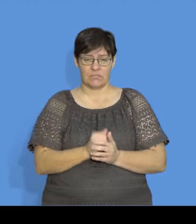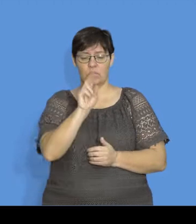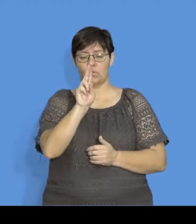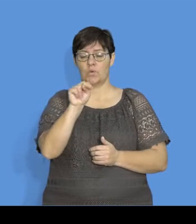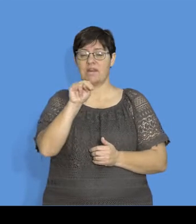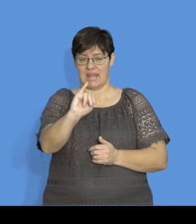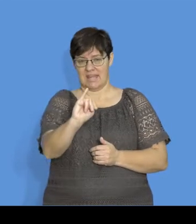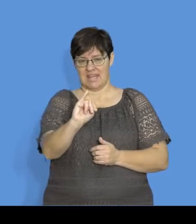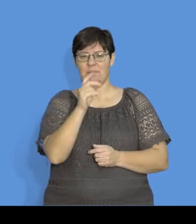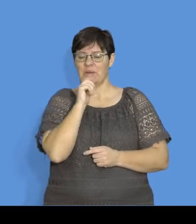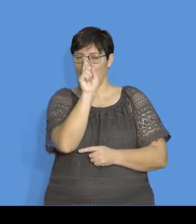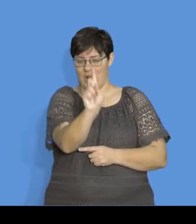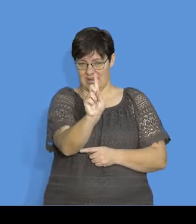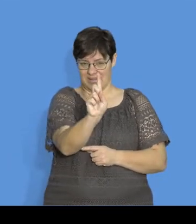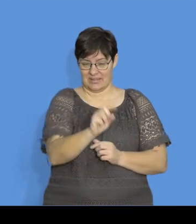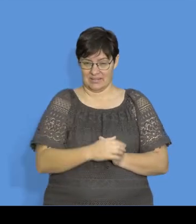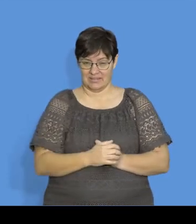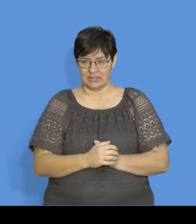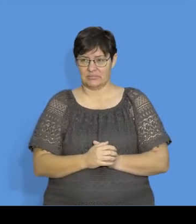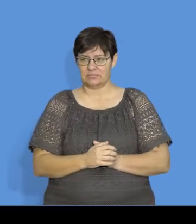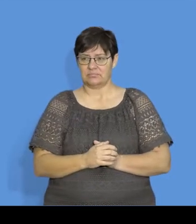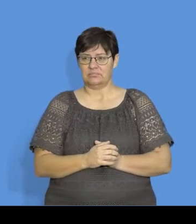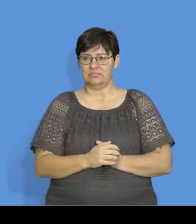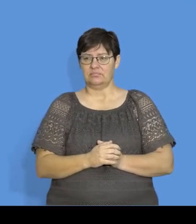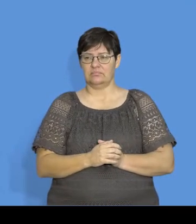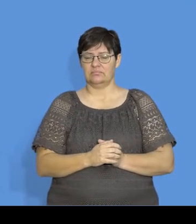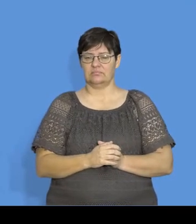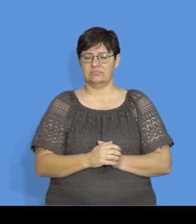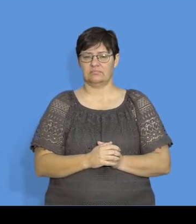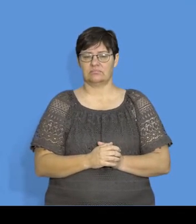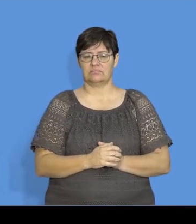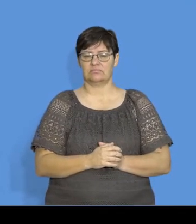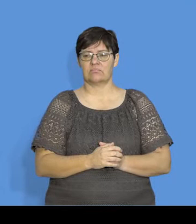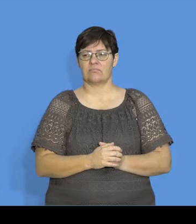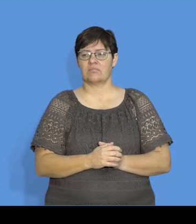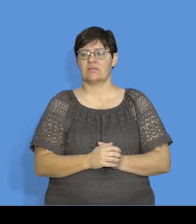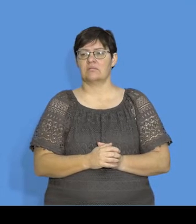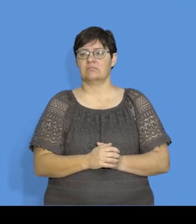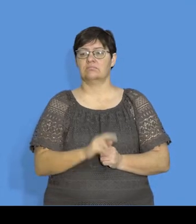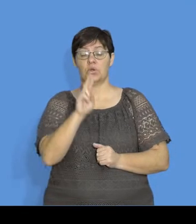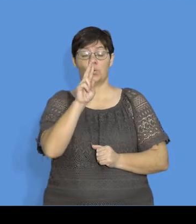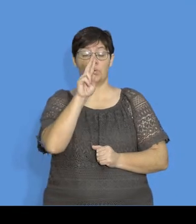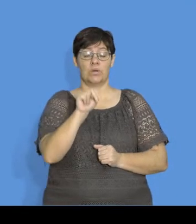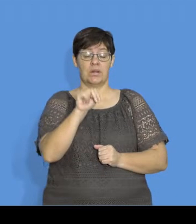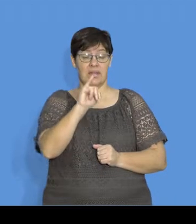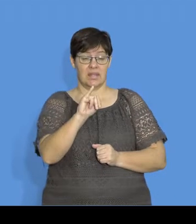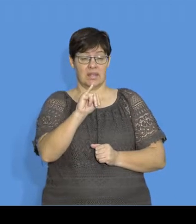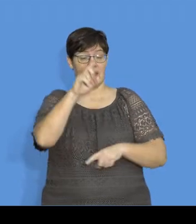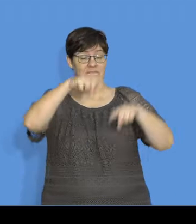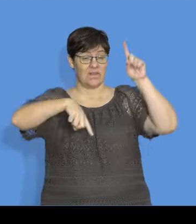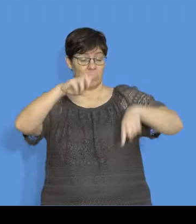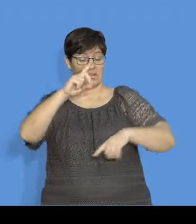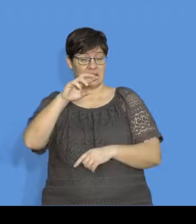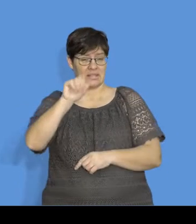variable, just single one variable. I'll give an example. A simple example of univariate data